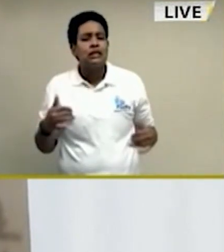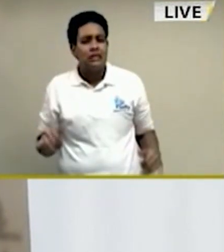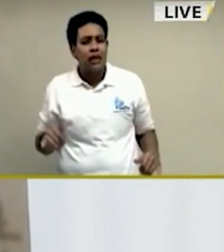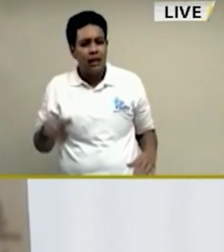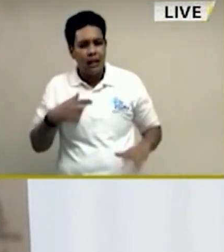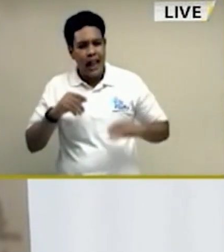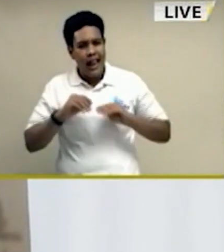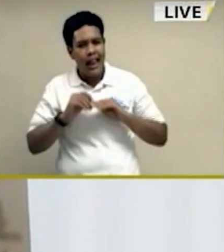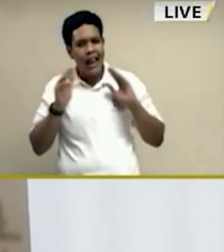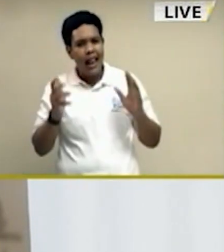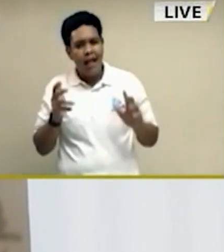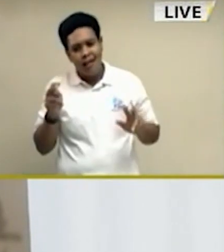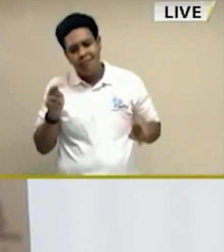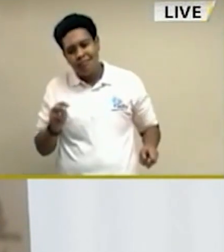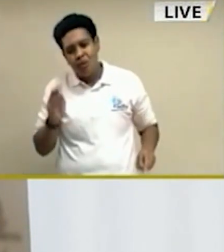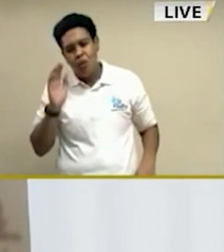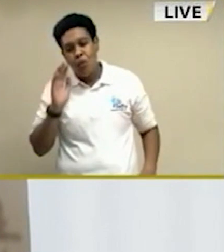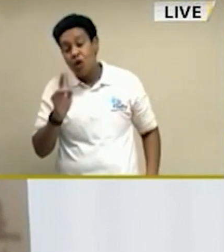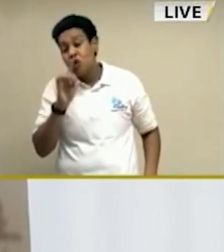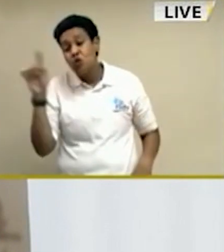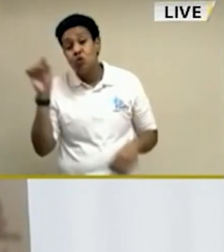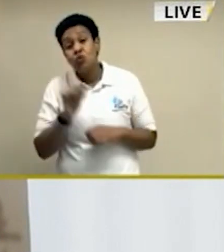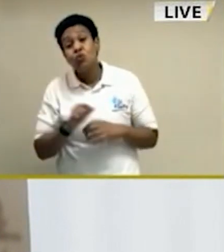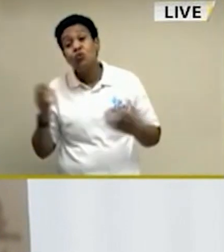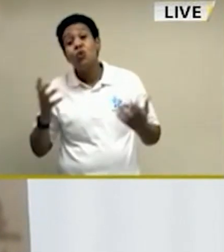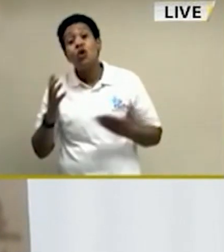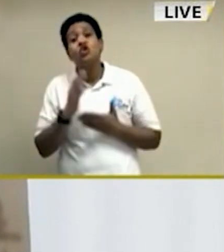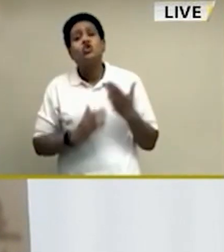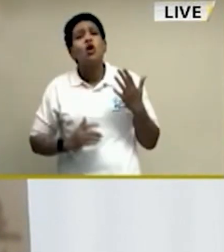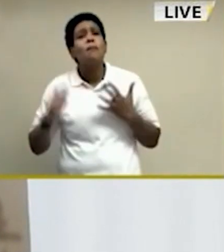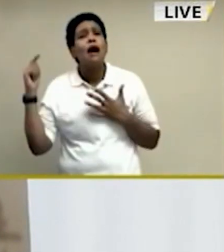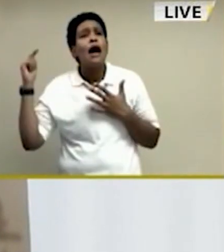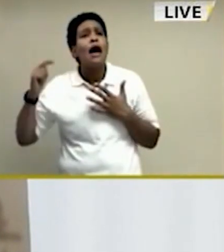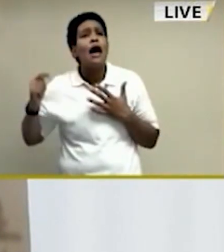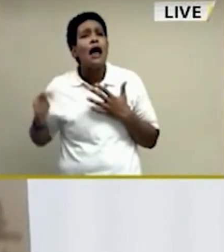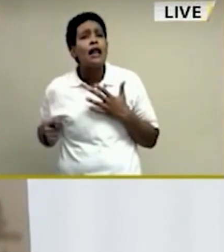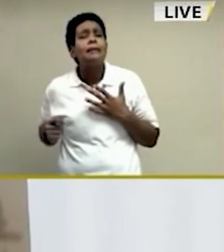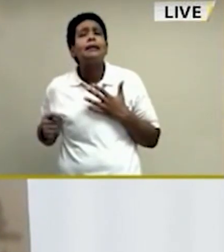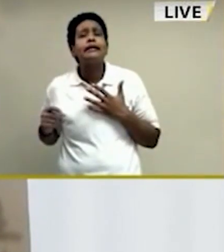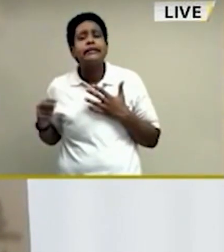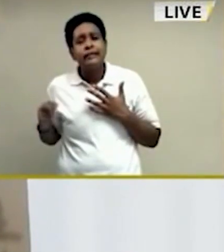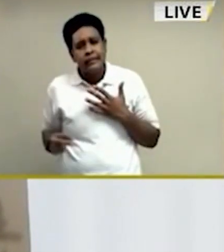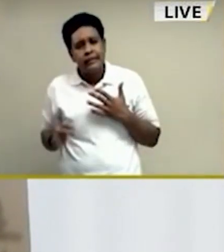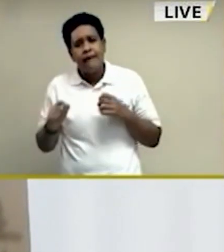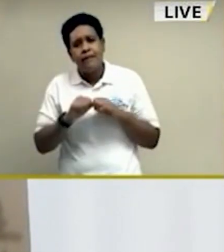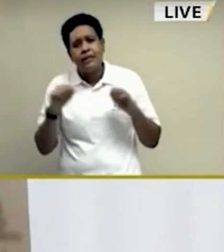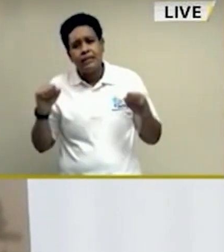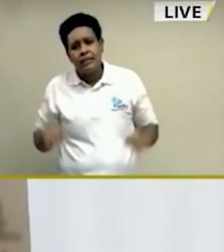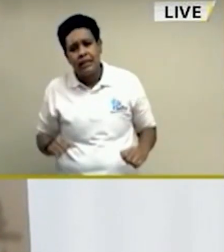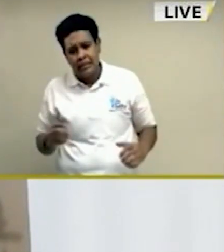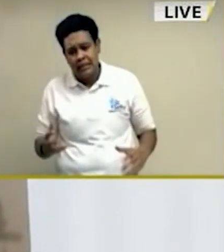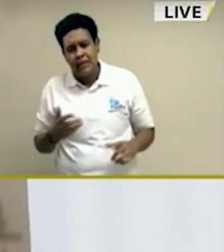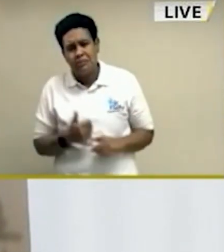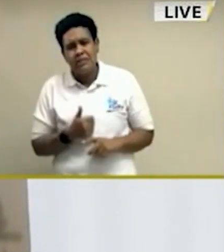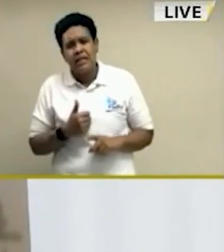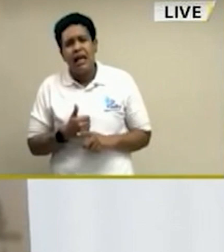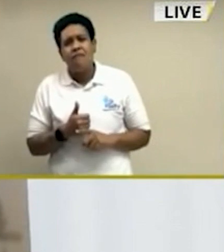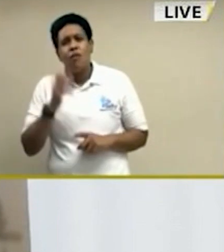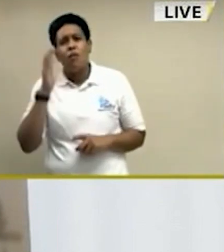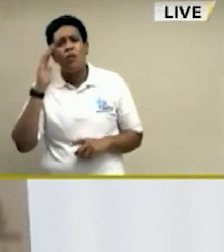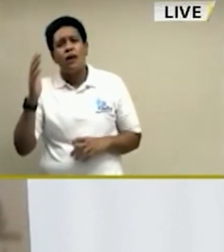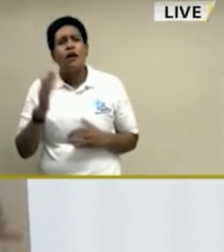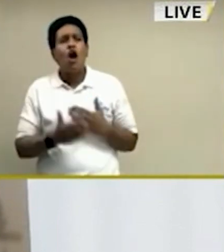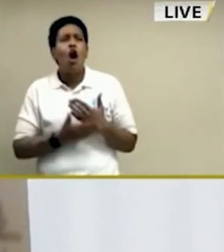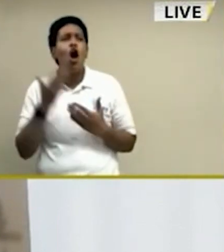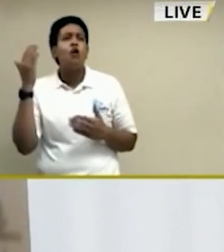clear. The truth is there are some elements of the system that are going to